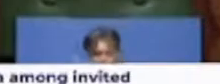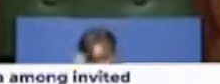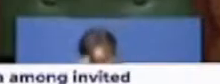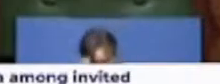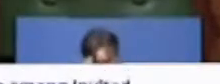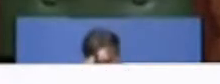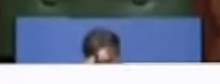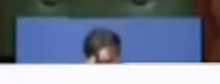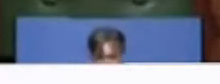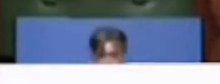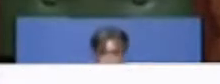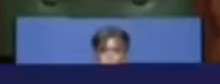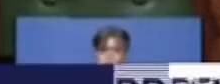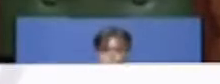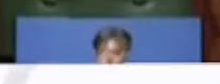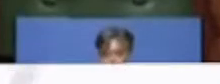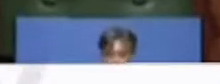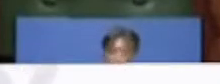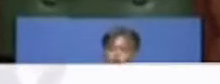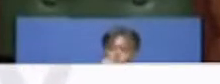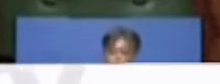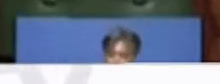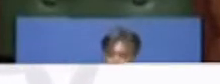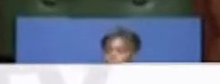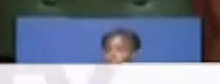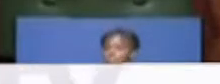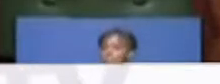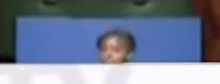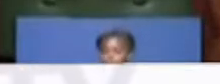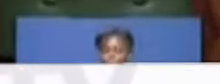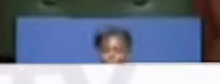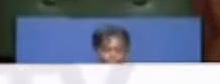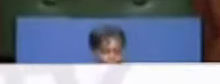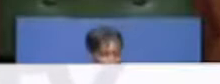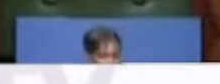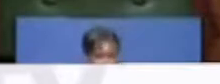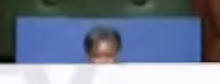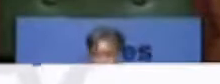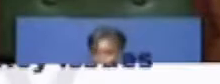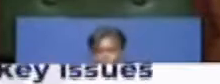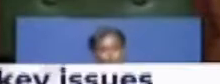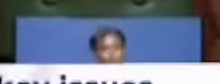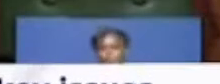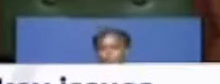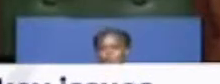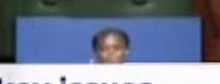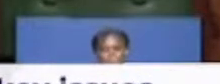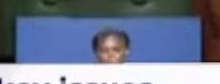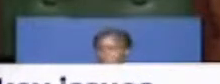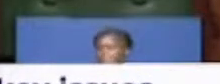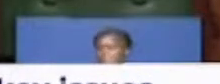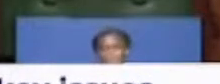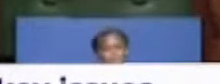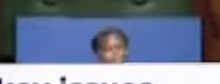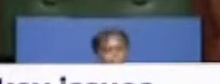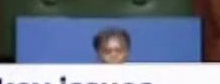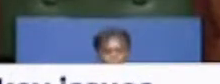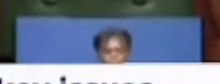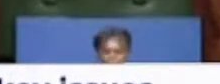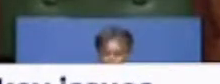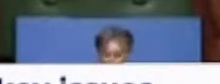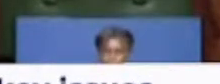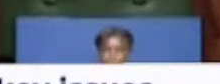over 25% has significantly mitigated the shortage of teachers in the country and in turn bridged